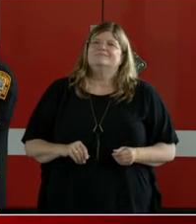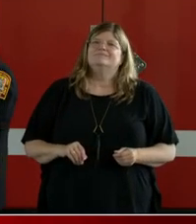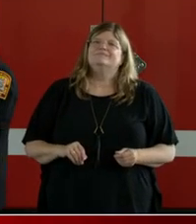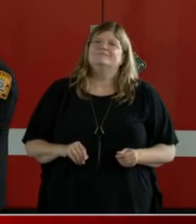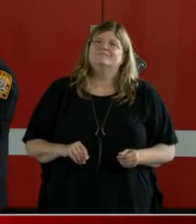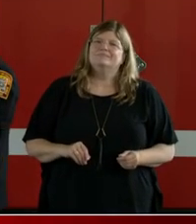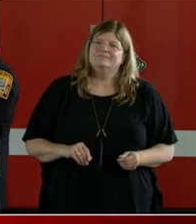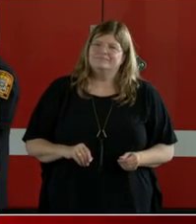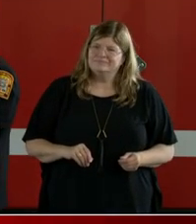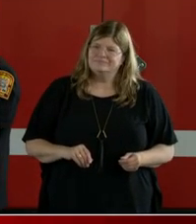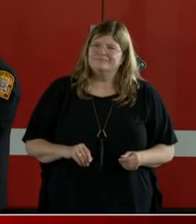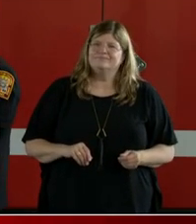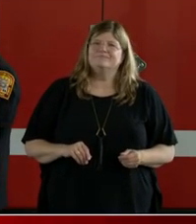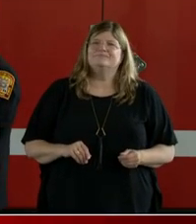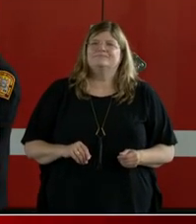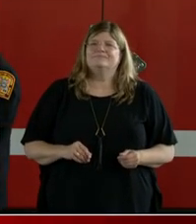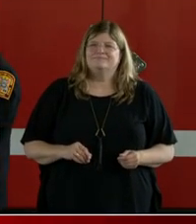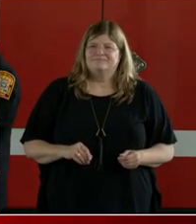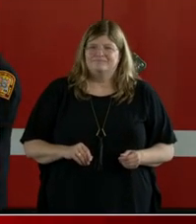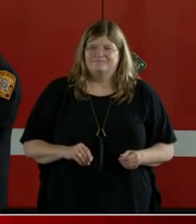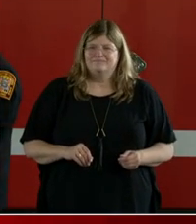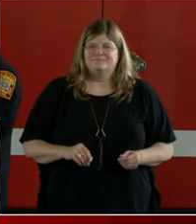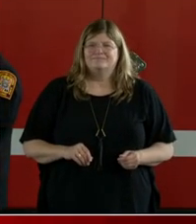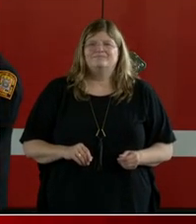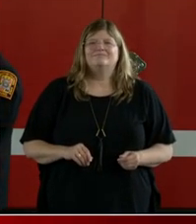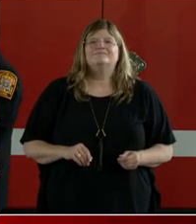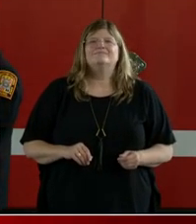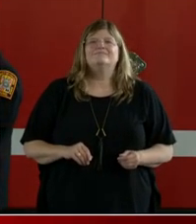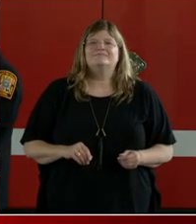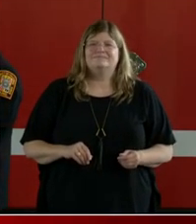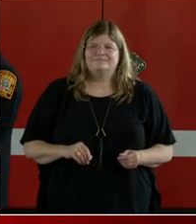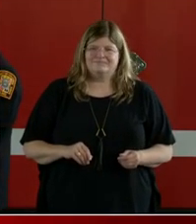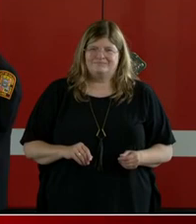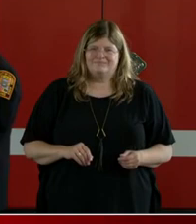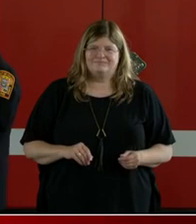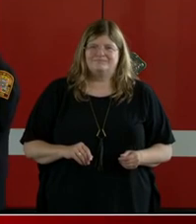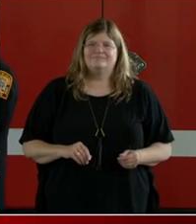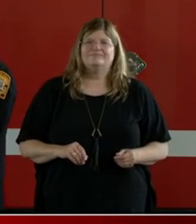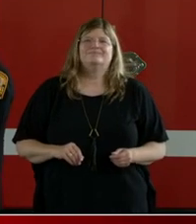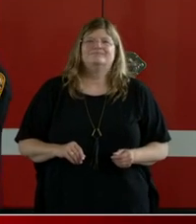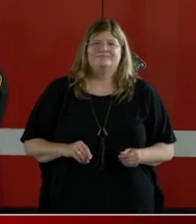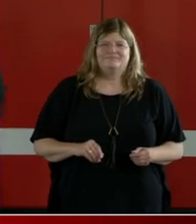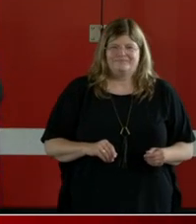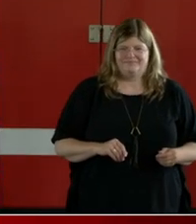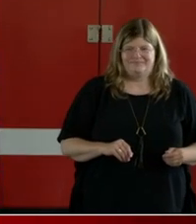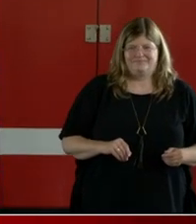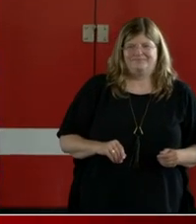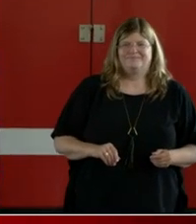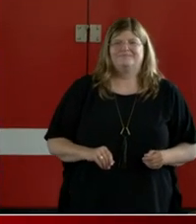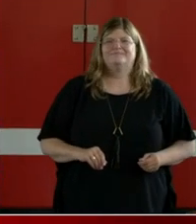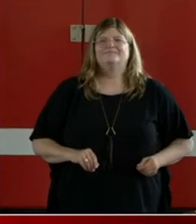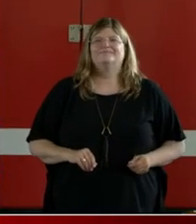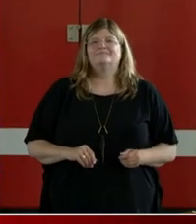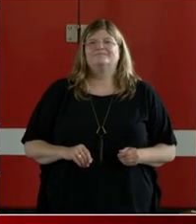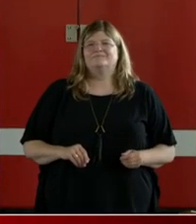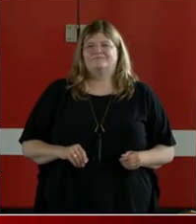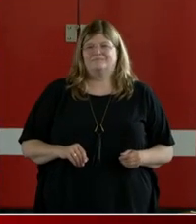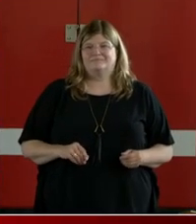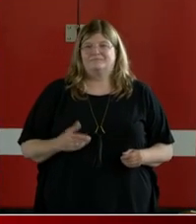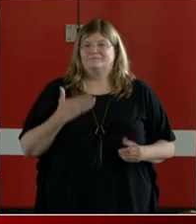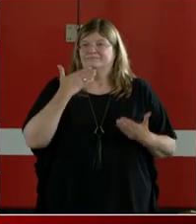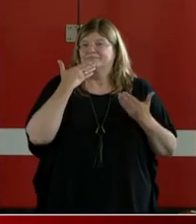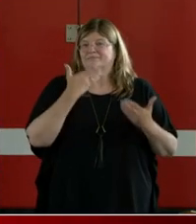mine, a great tribute to where we are to look to someone who has come up at